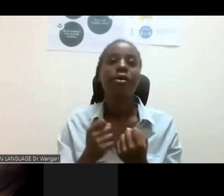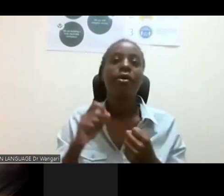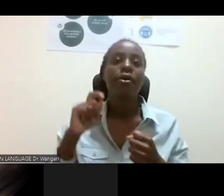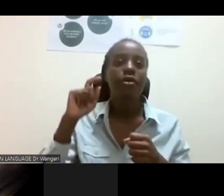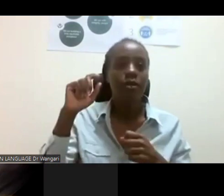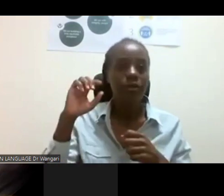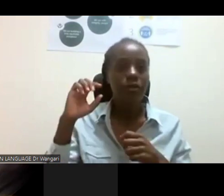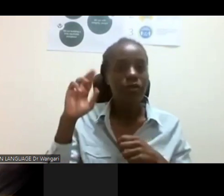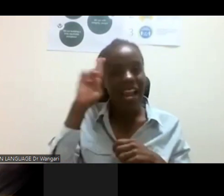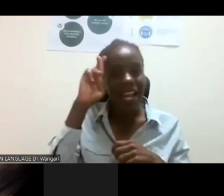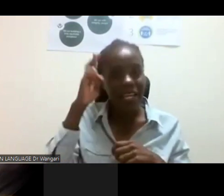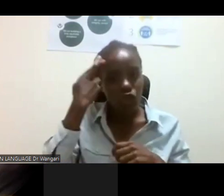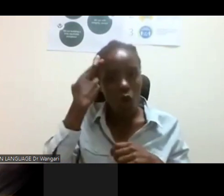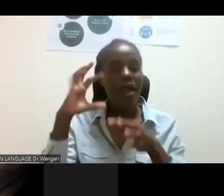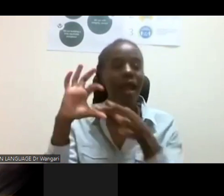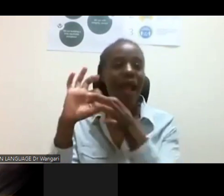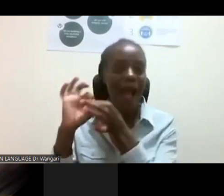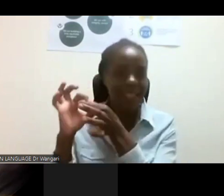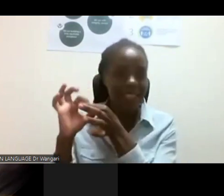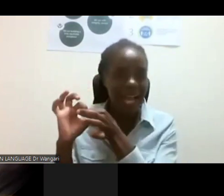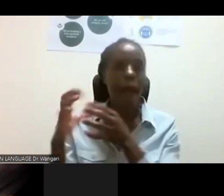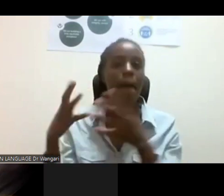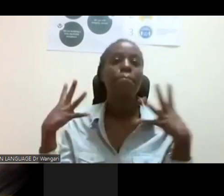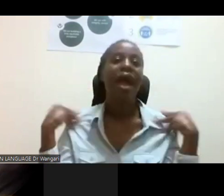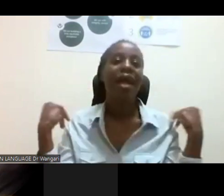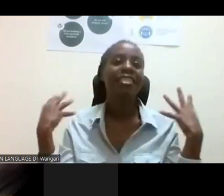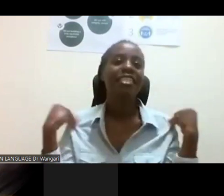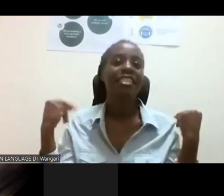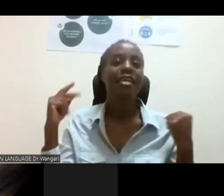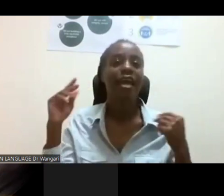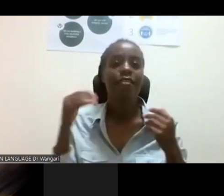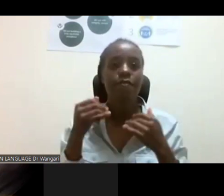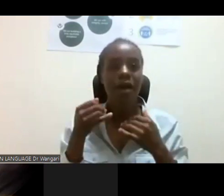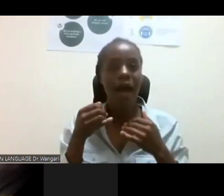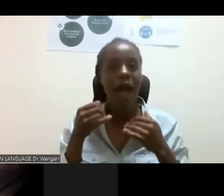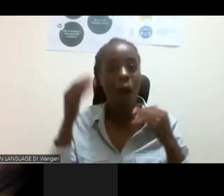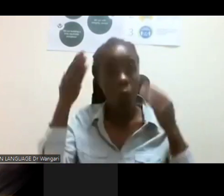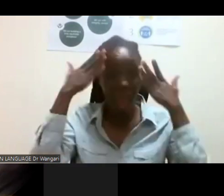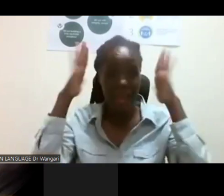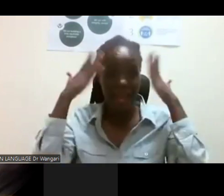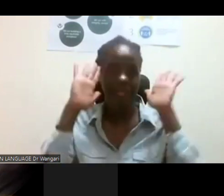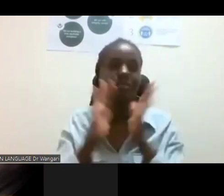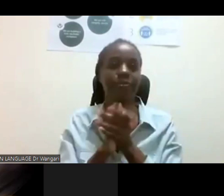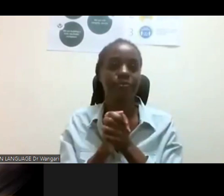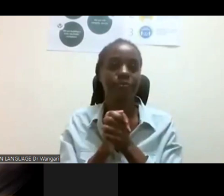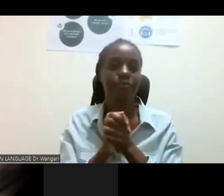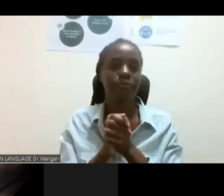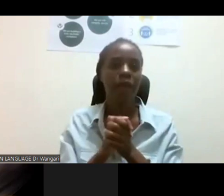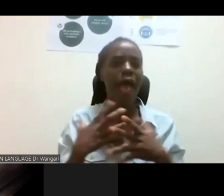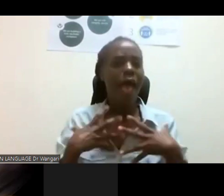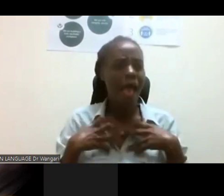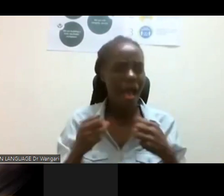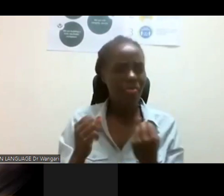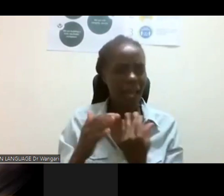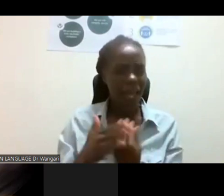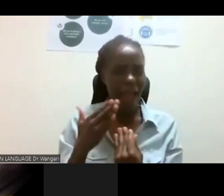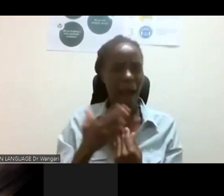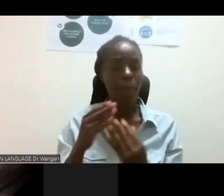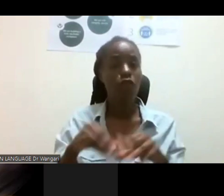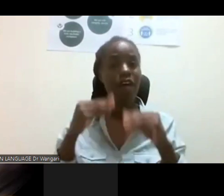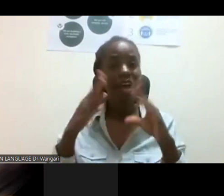on their religious practices. Healthcare provider should add FGM